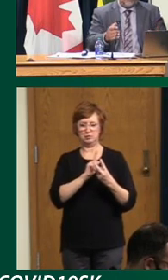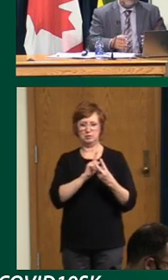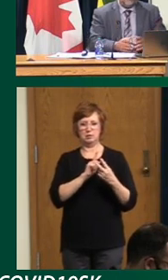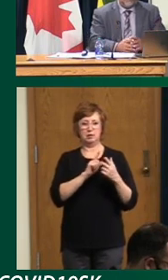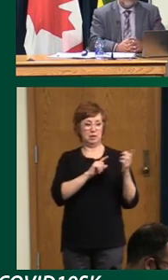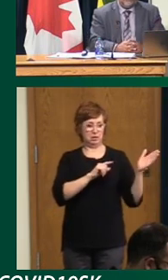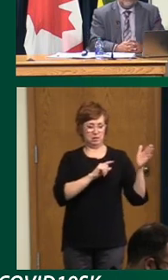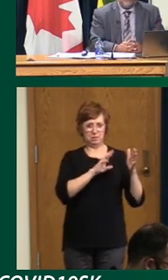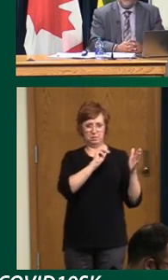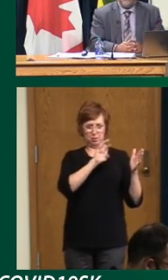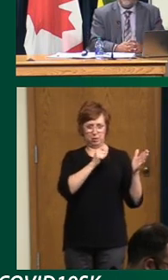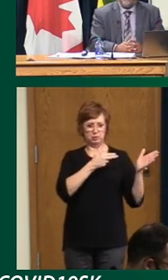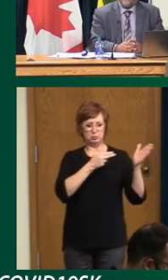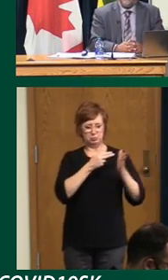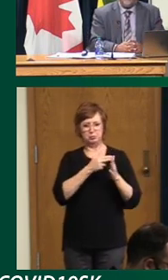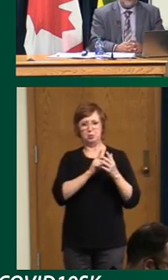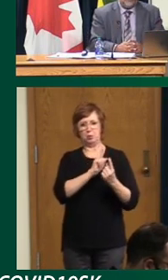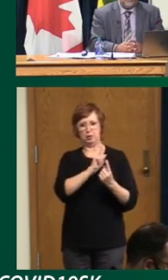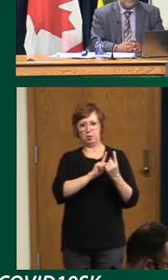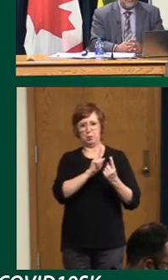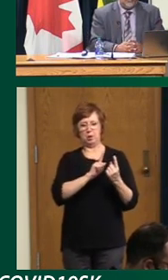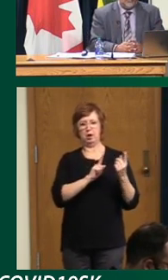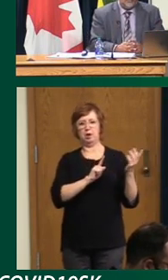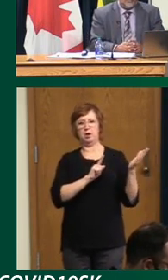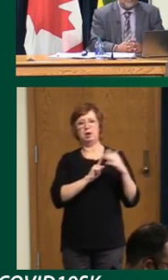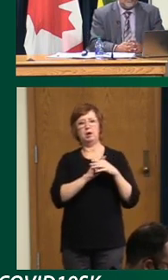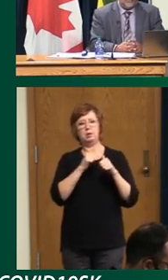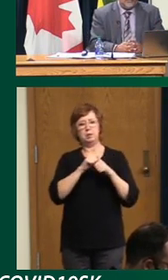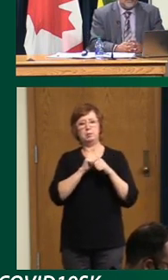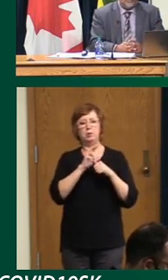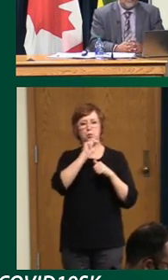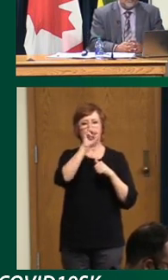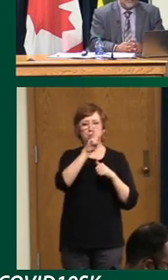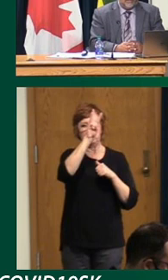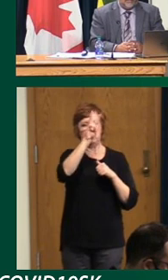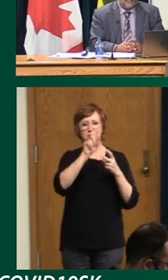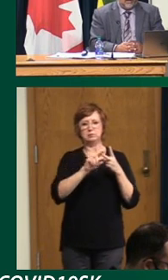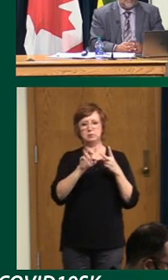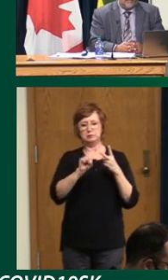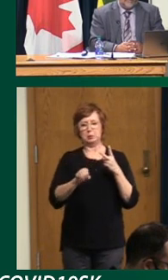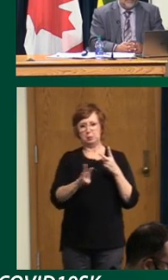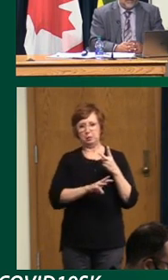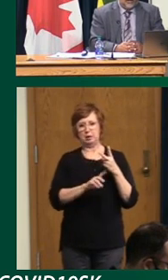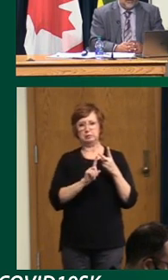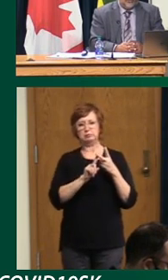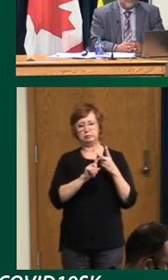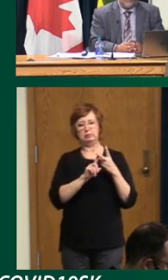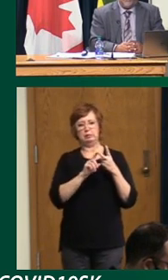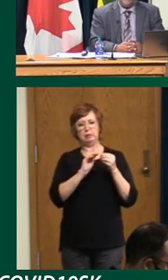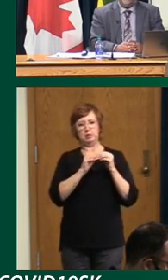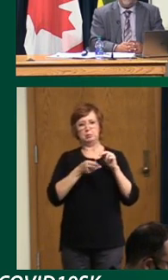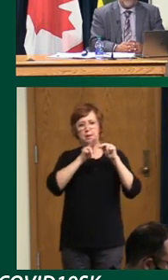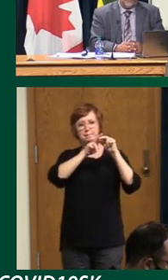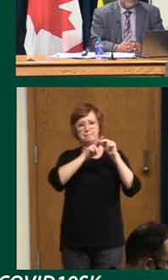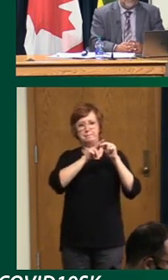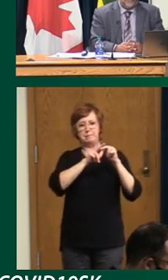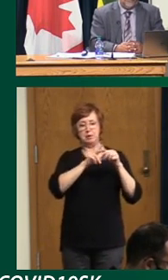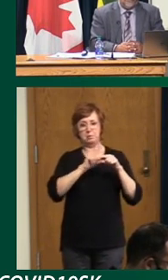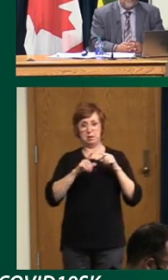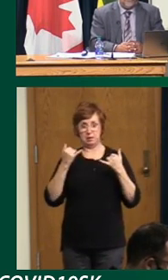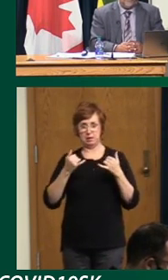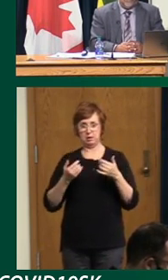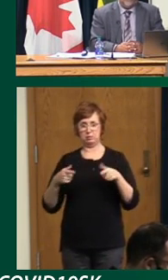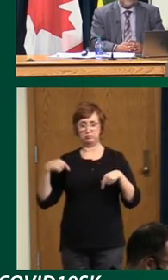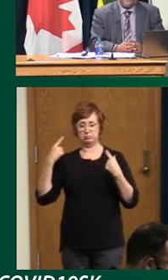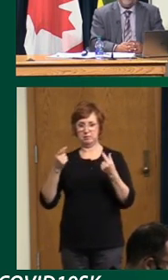Then we had a few spikes when we had localized outbreaks in the northwest and southwest and other parts. But now, for the last 4 or 5 weeks,